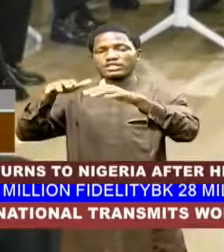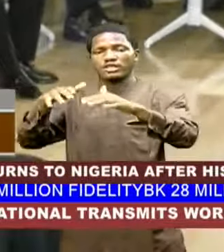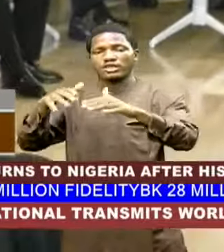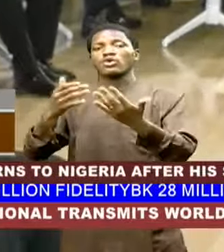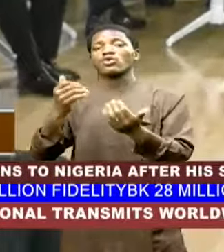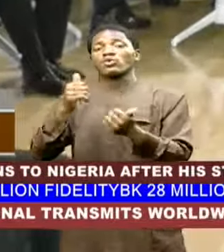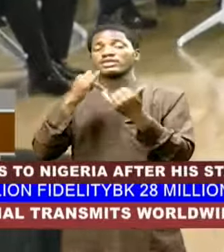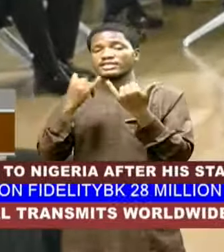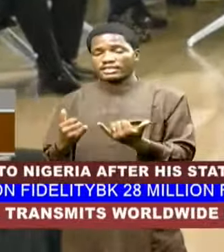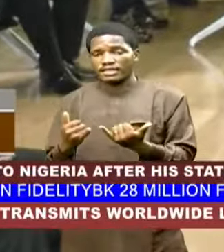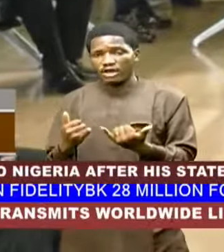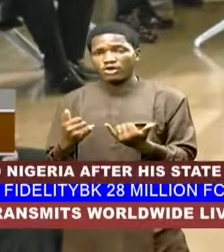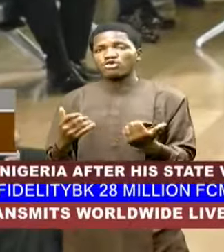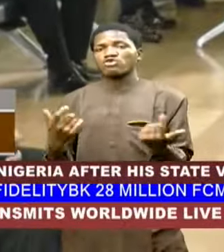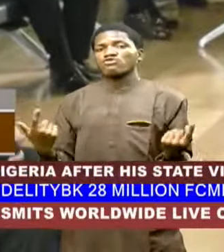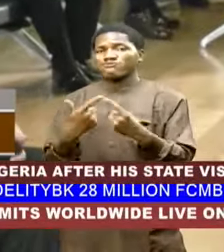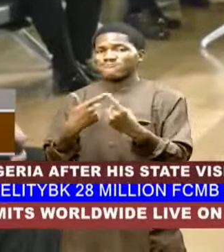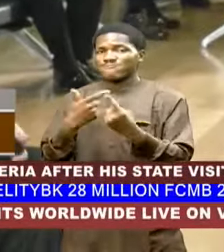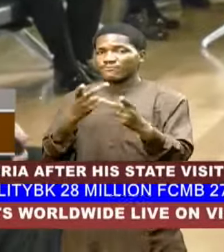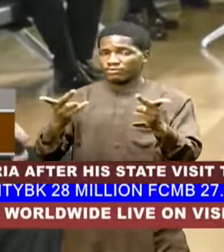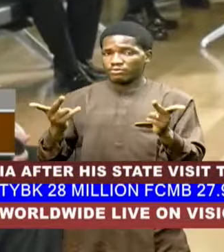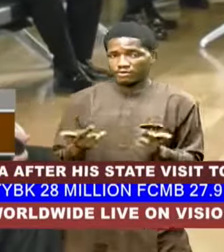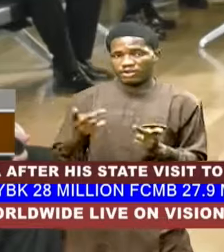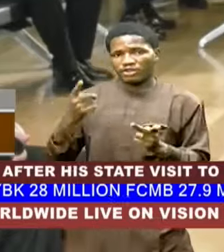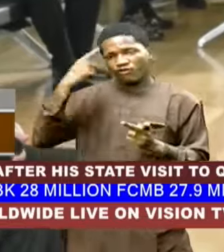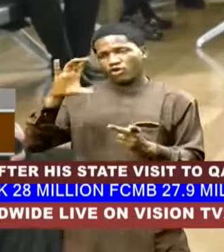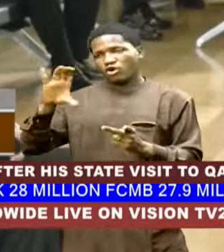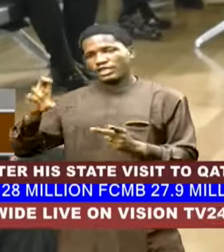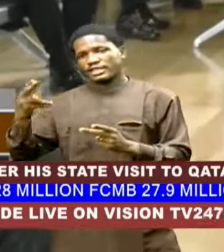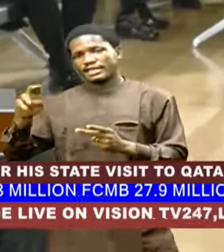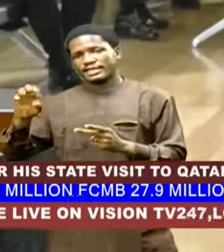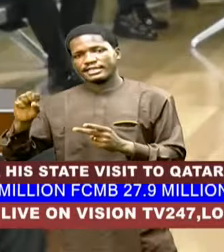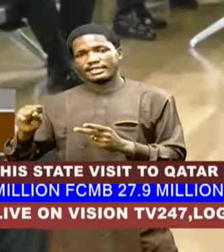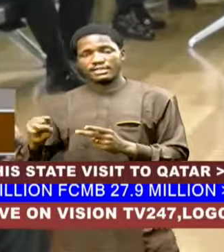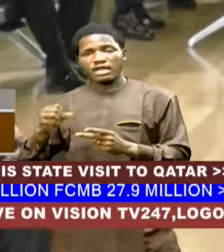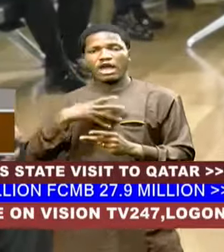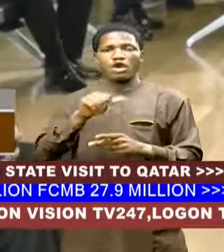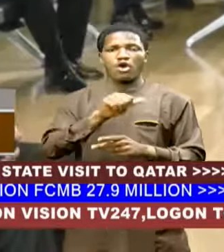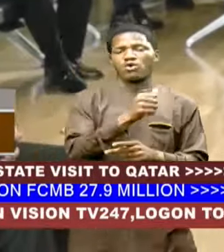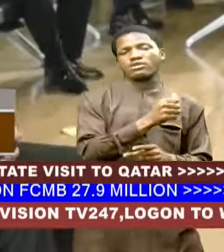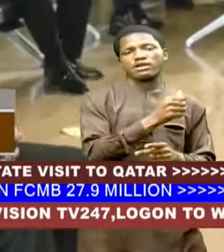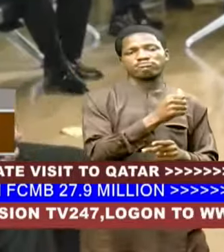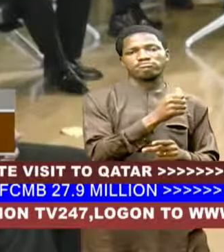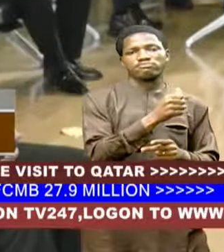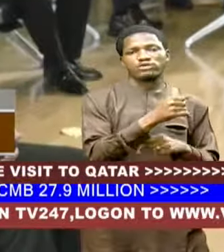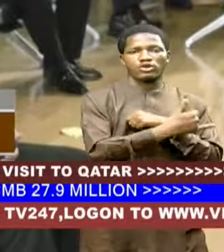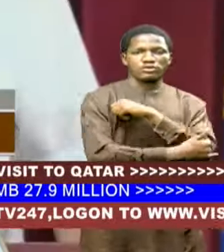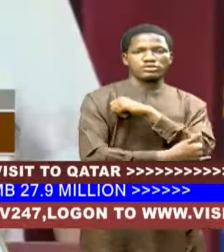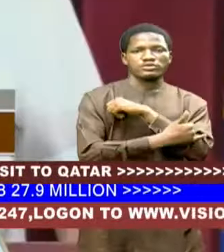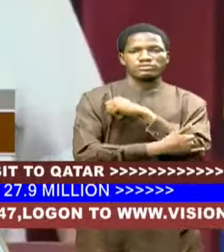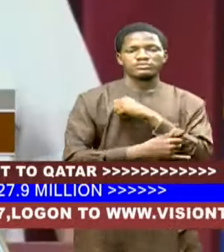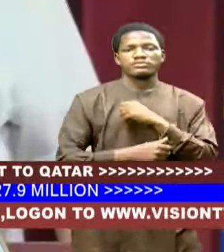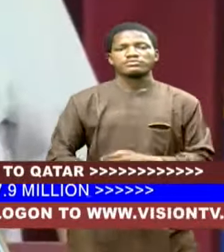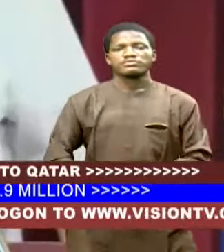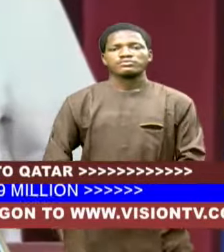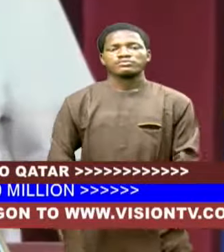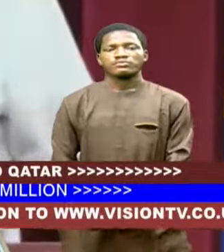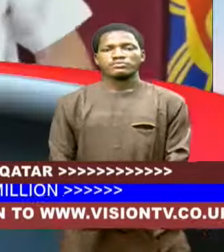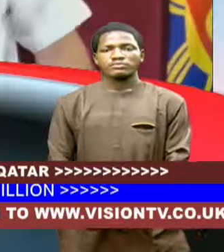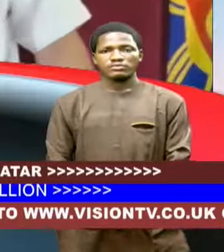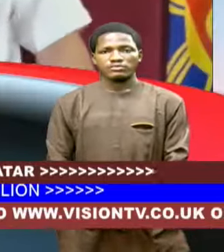Chinese and U.S. tensions around freedom of navigation operations. Francis Udojo, NTA